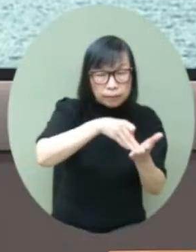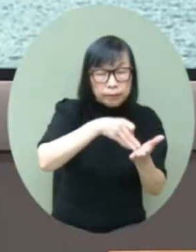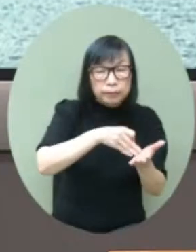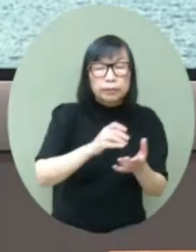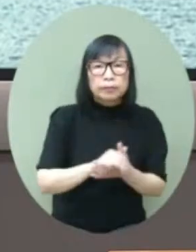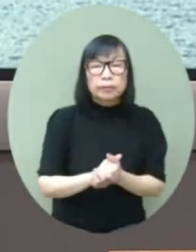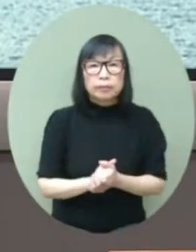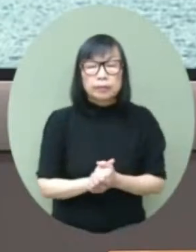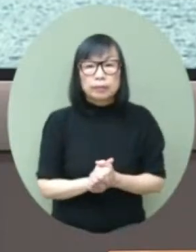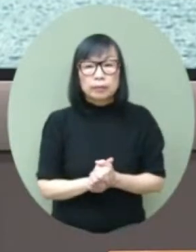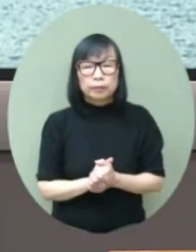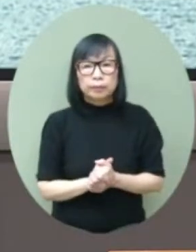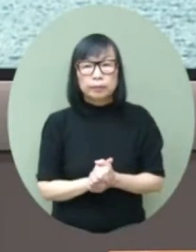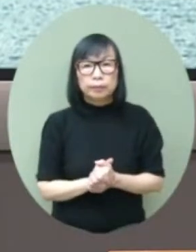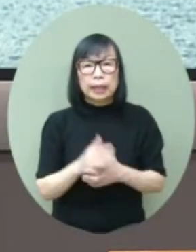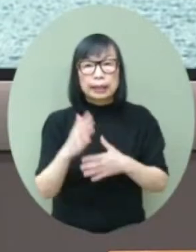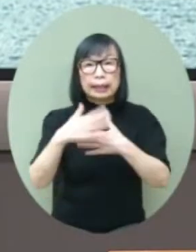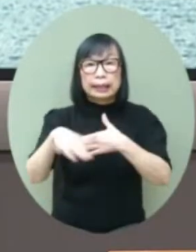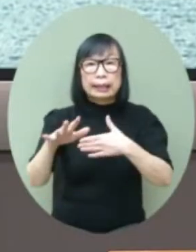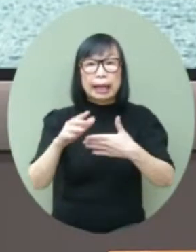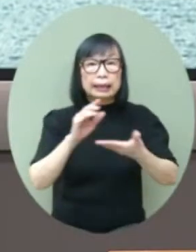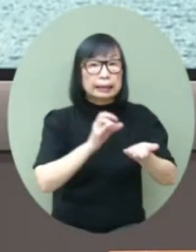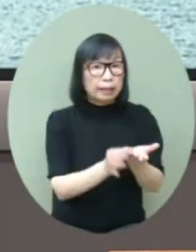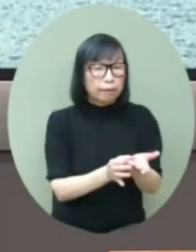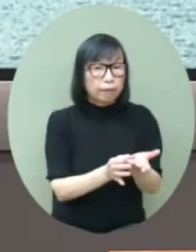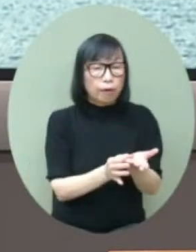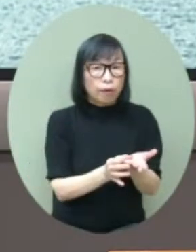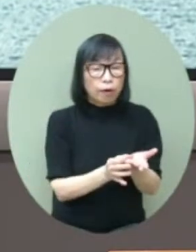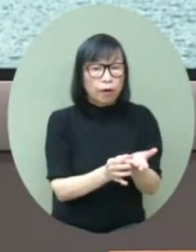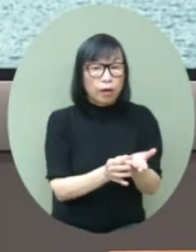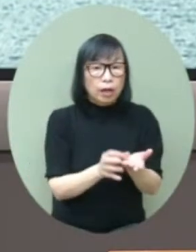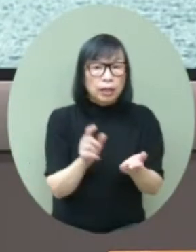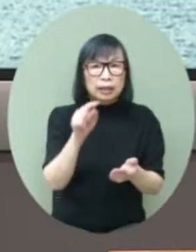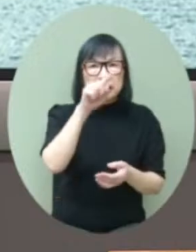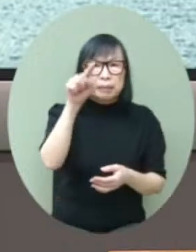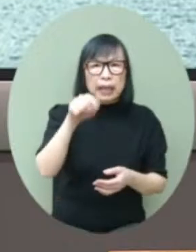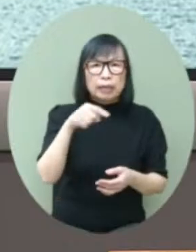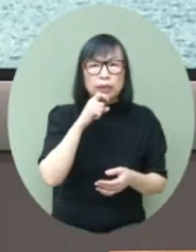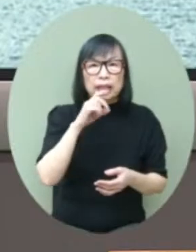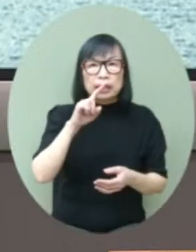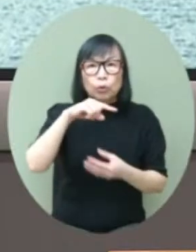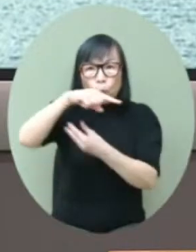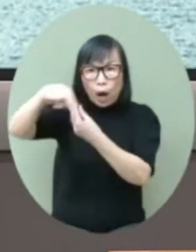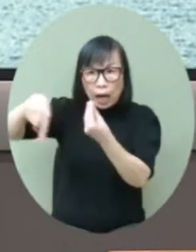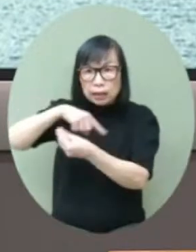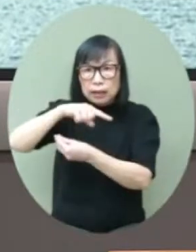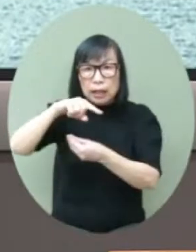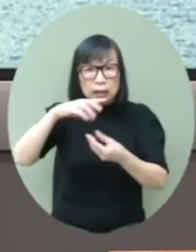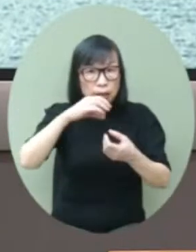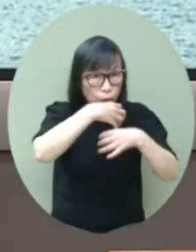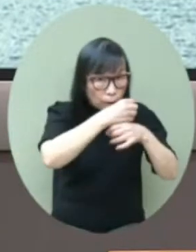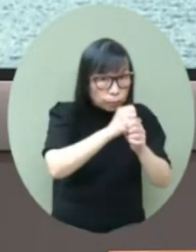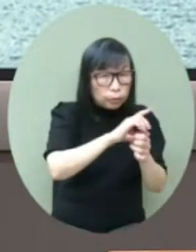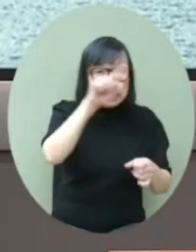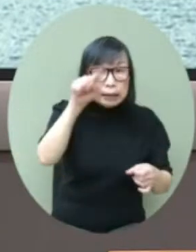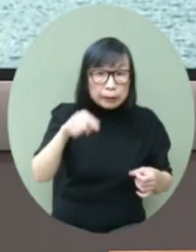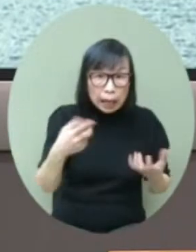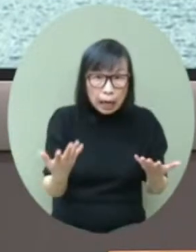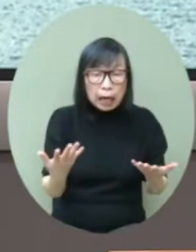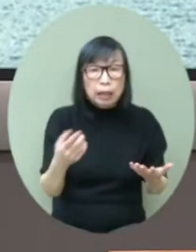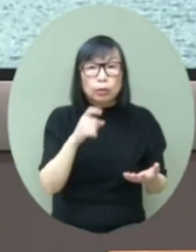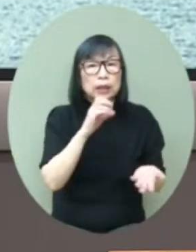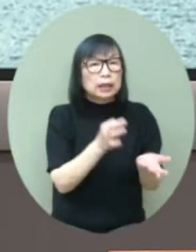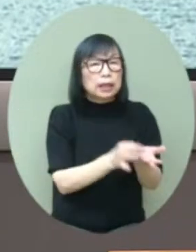have a list of the people there. Now, we would collect